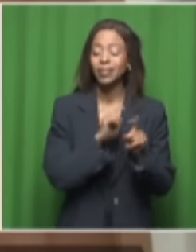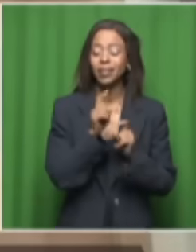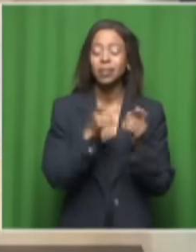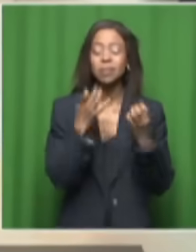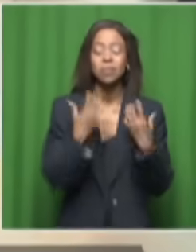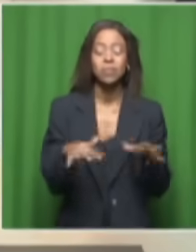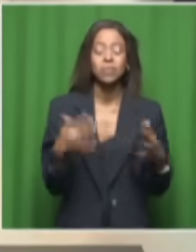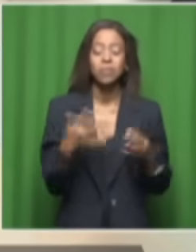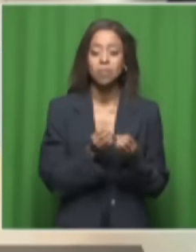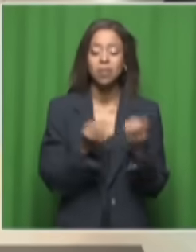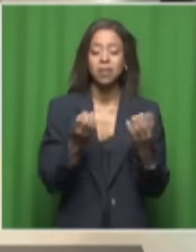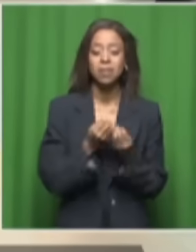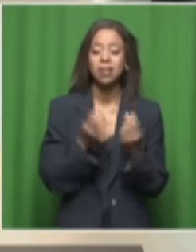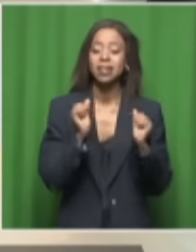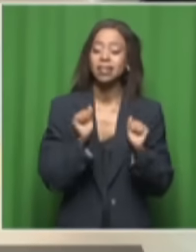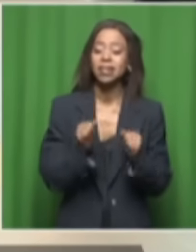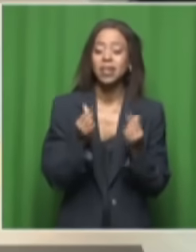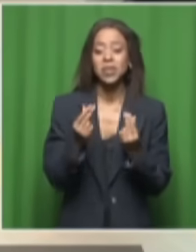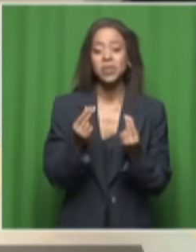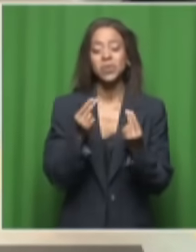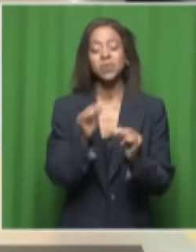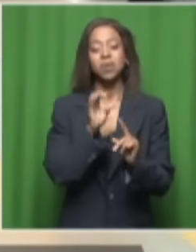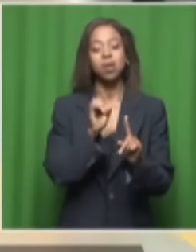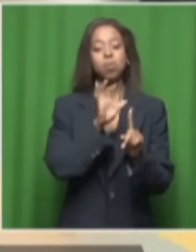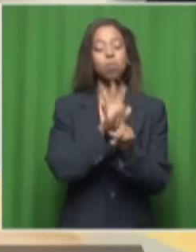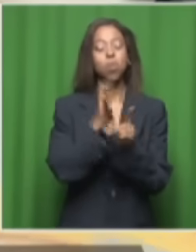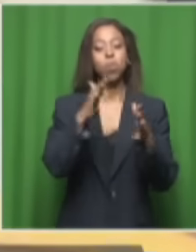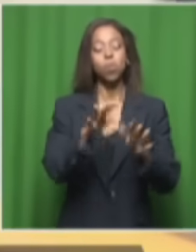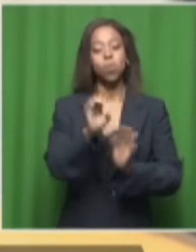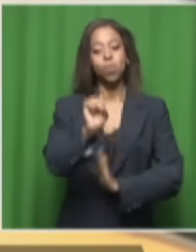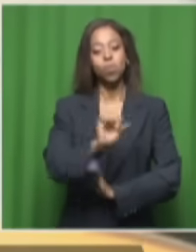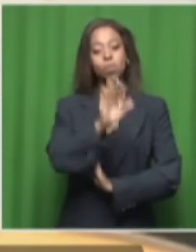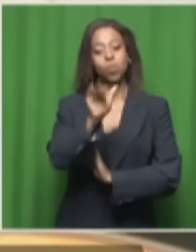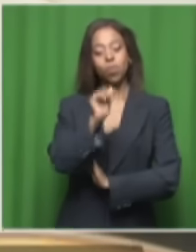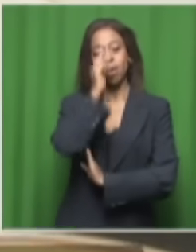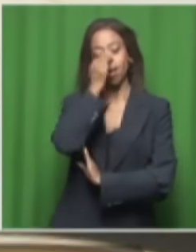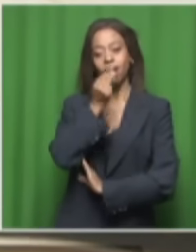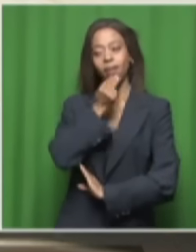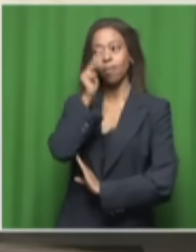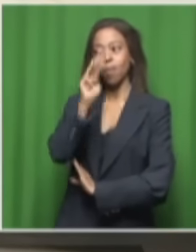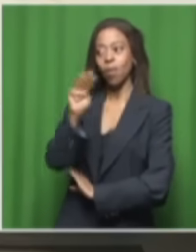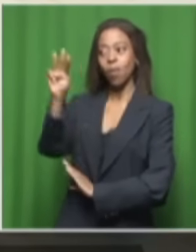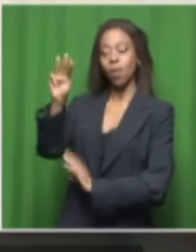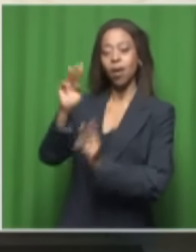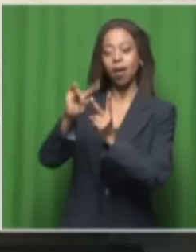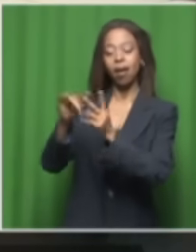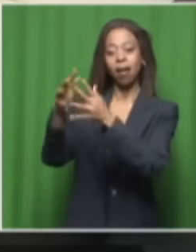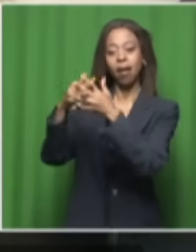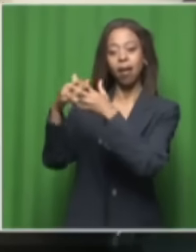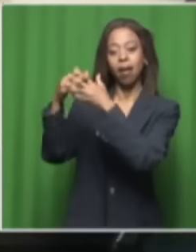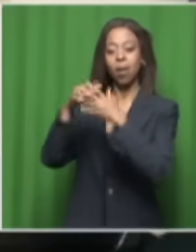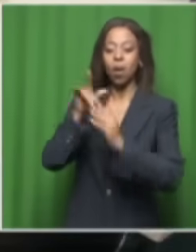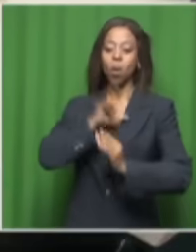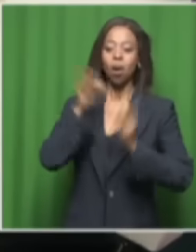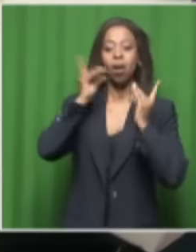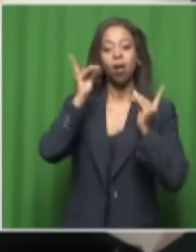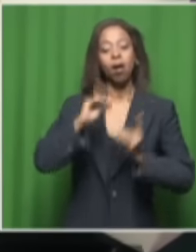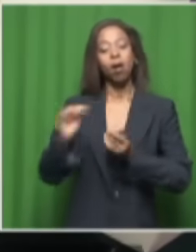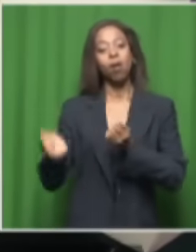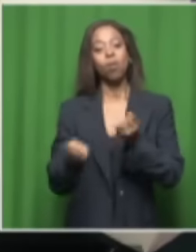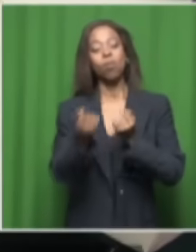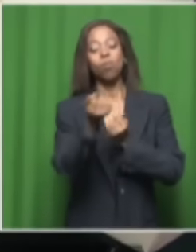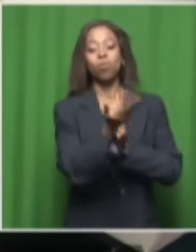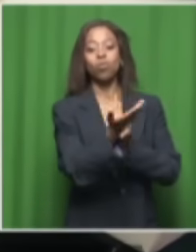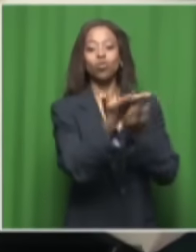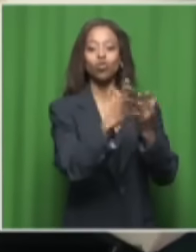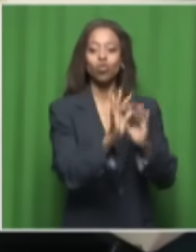questions. I really do. The impact that this has had on South Africa's reputation with the Western world and the US by bringing this forward.